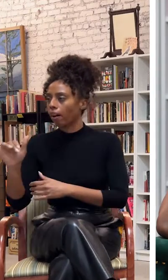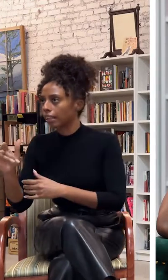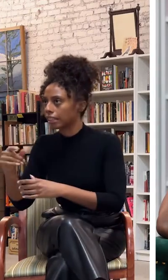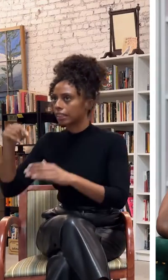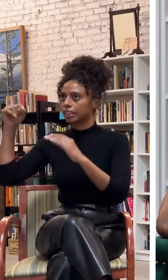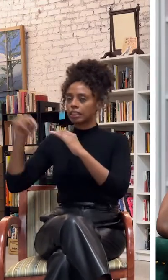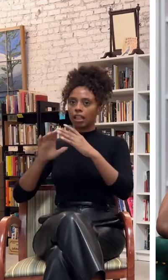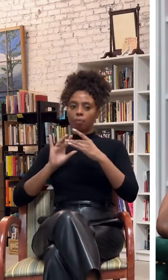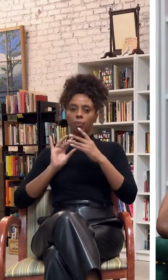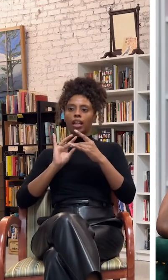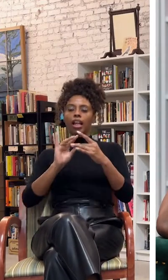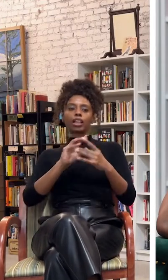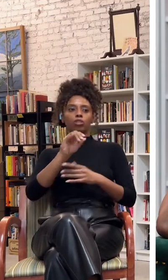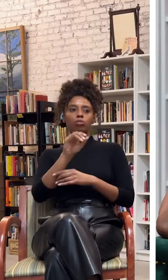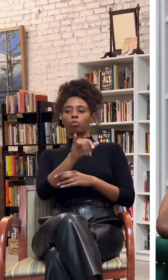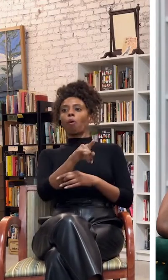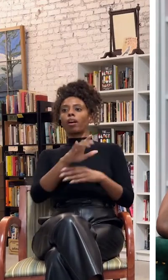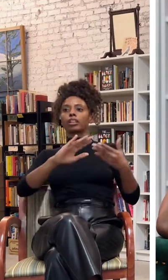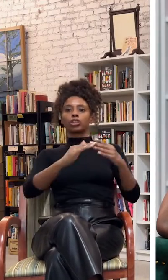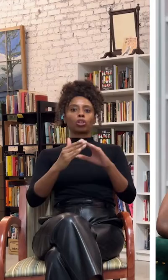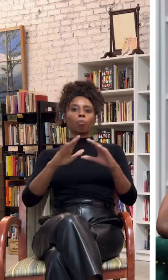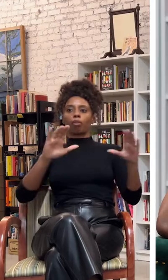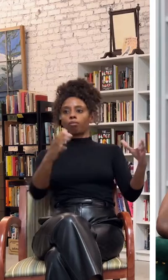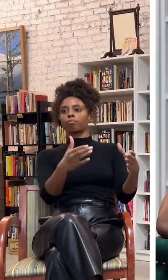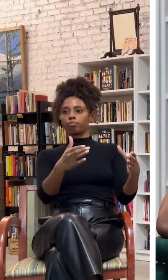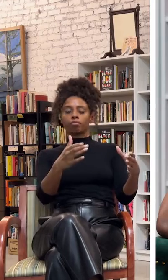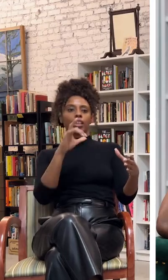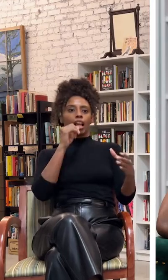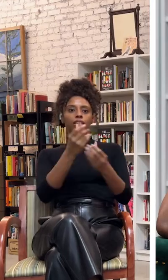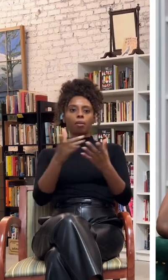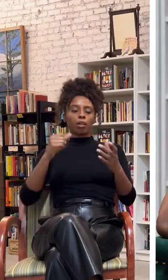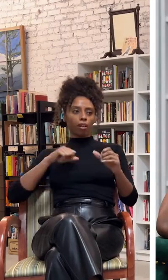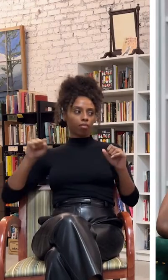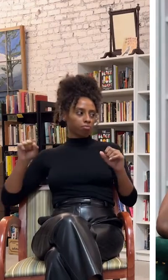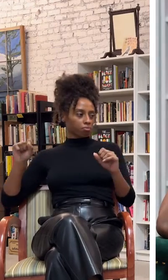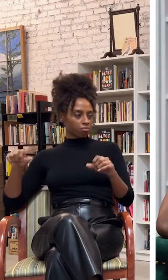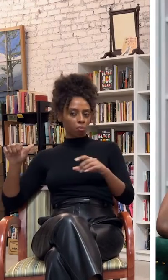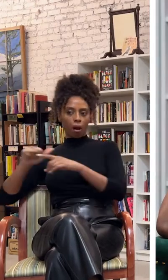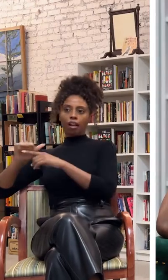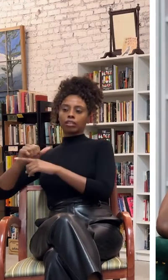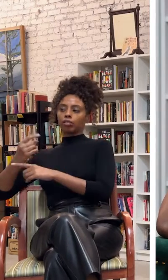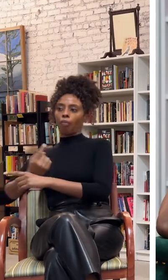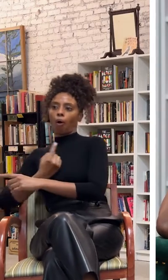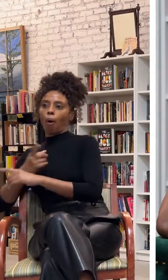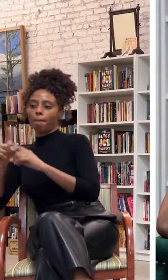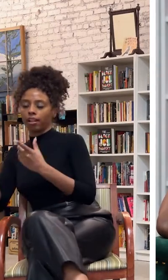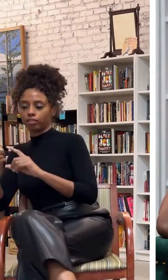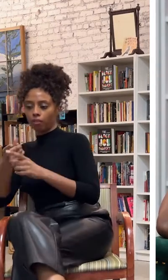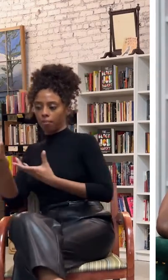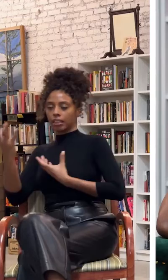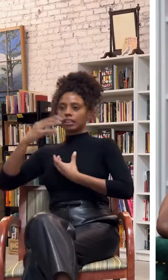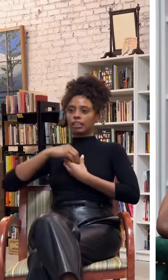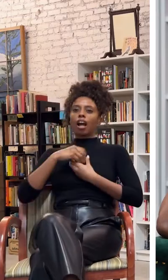tethering to joy as a communal sport. It's not something that you can practice on your own. It comes from inside,